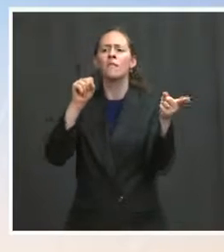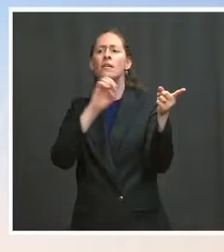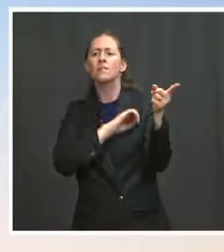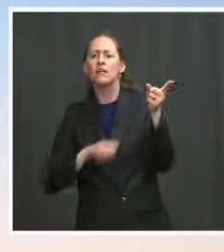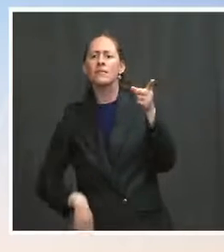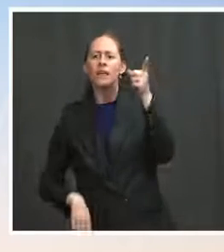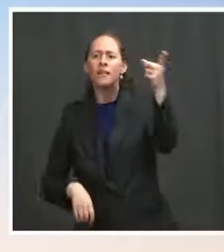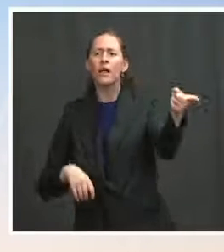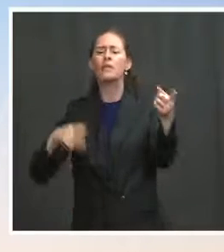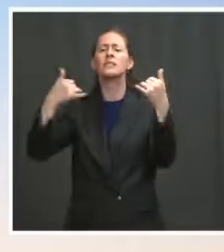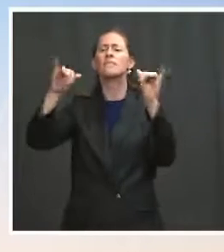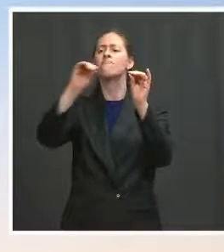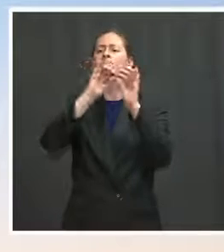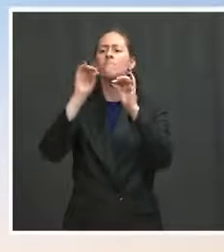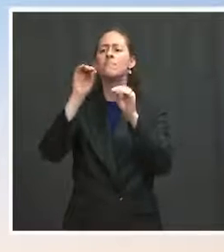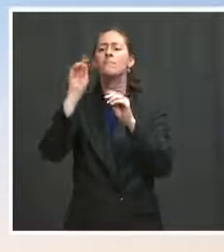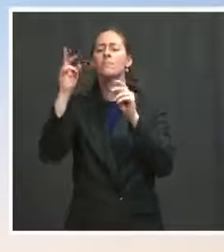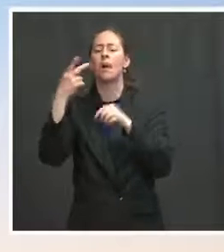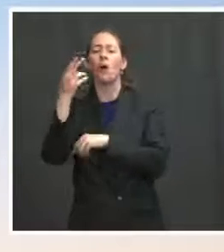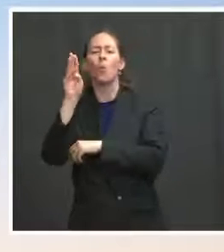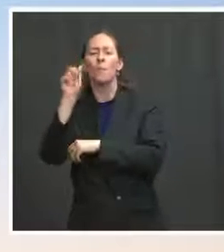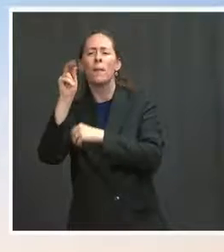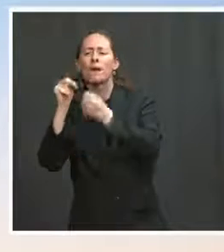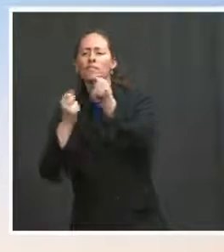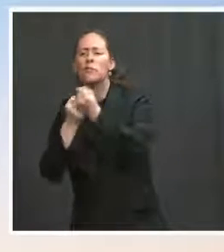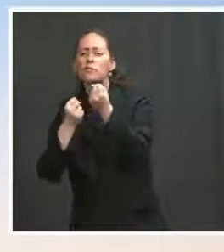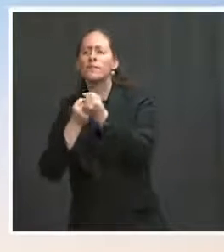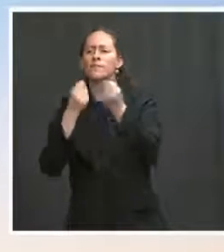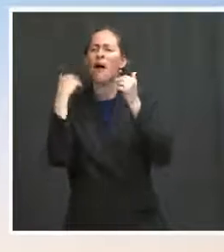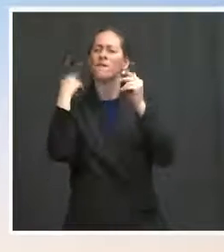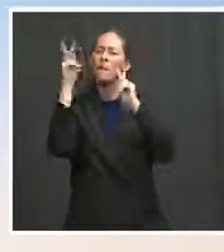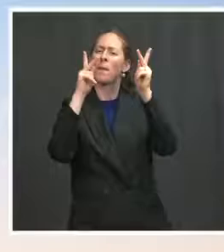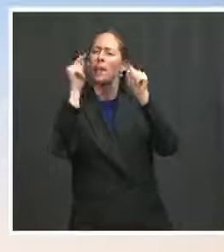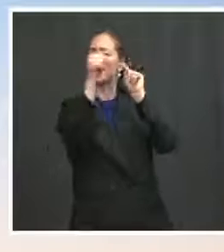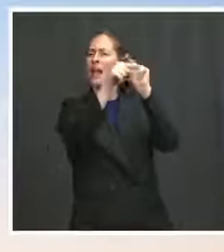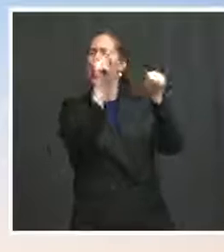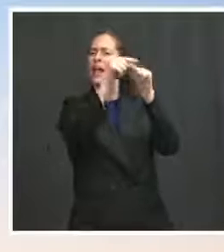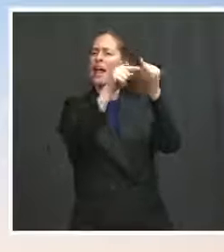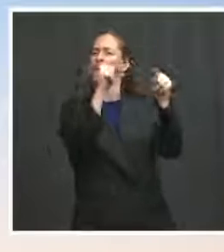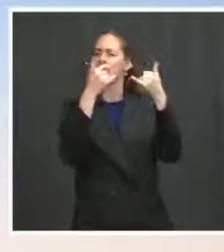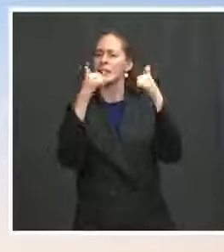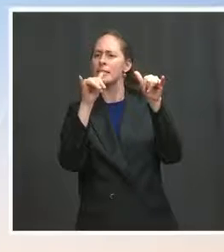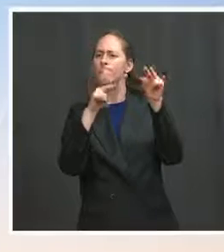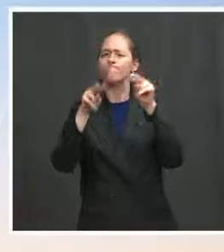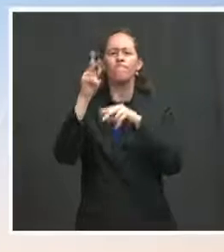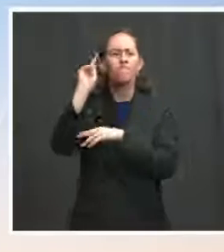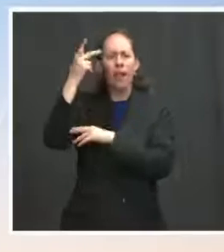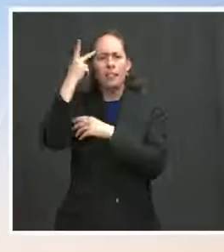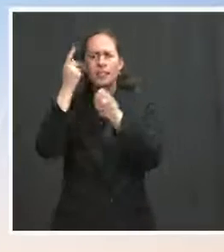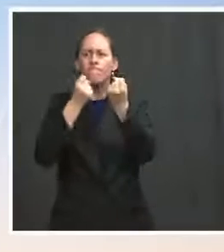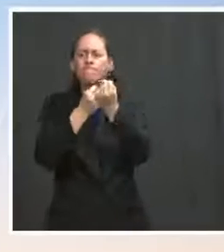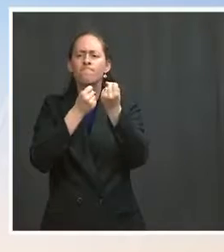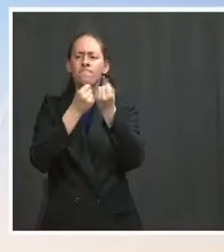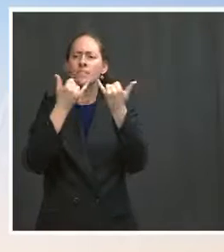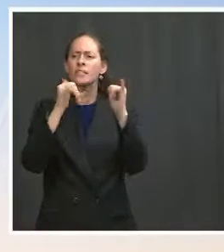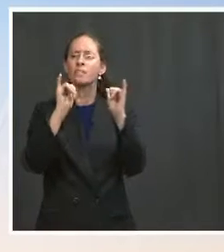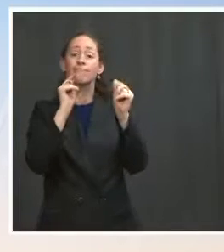humanitarian support, and there needs to be a continued political process, ongoing negotiations.